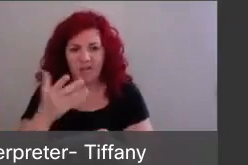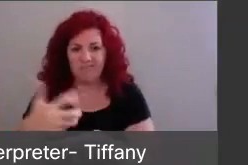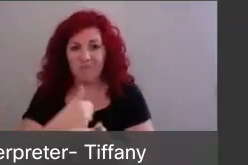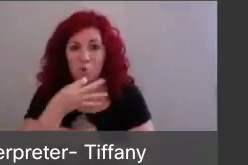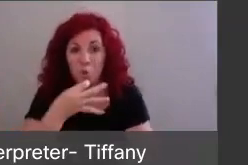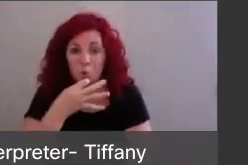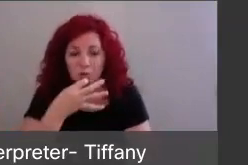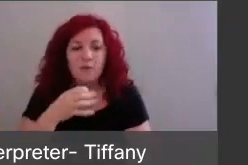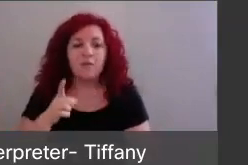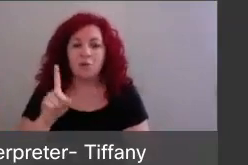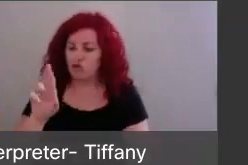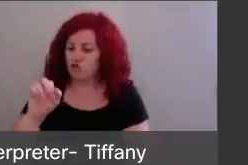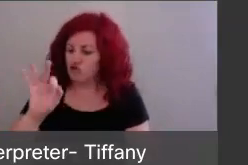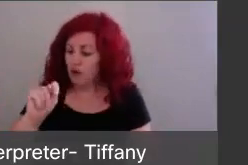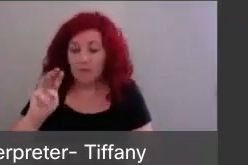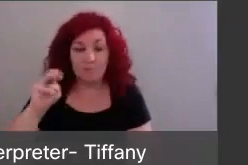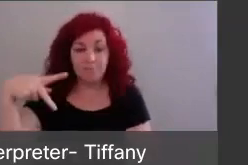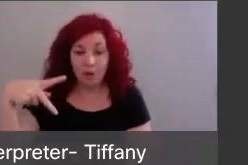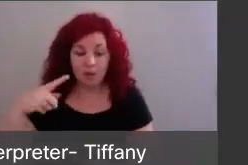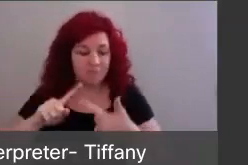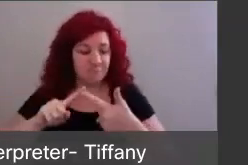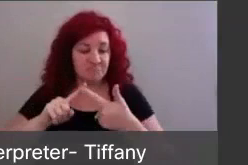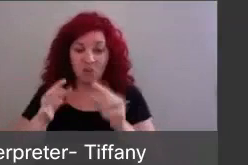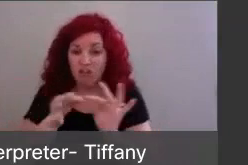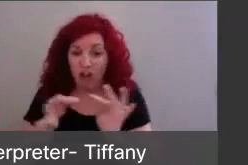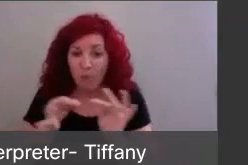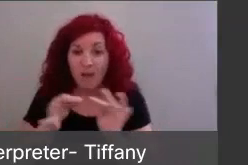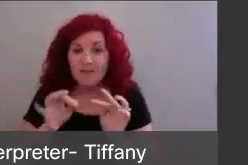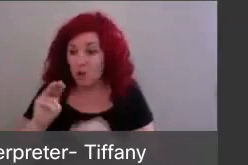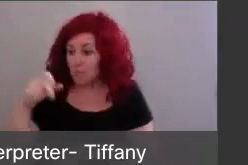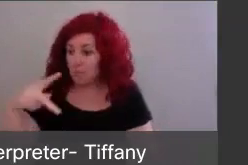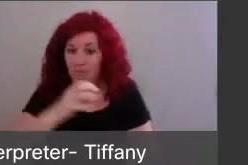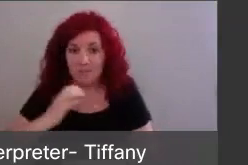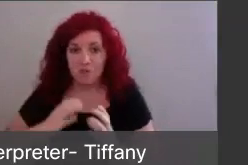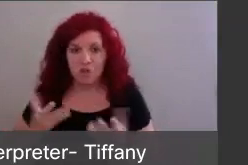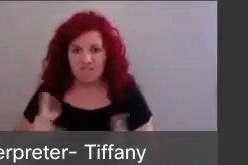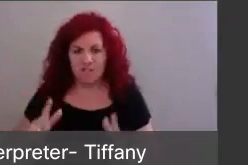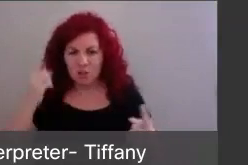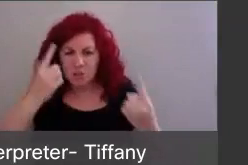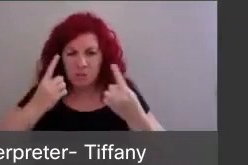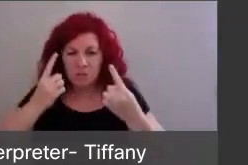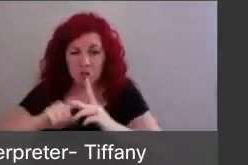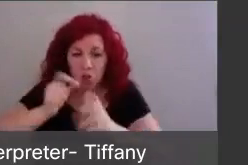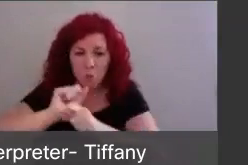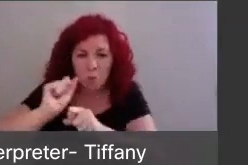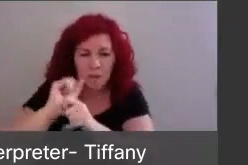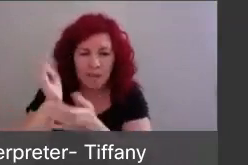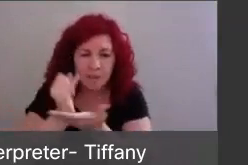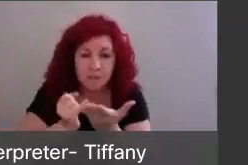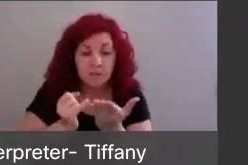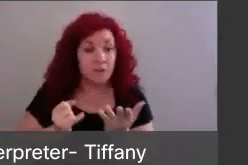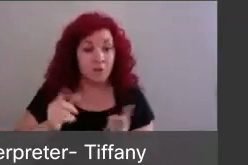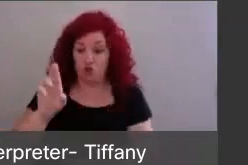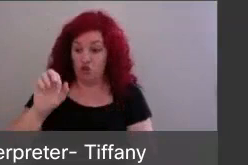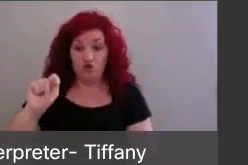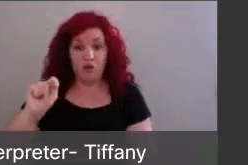maps. You'll be able to submit comments online on maps the commissioners are working on or considering. And then finally, once the draft maps are